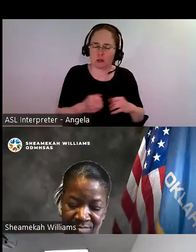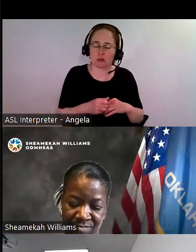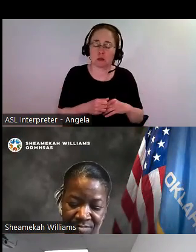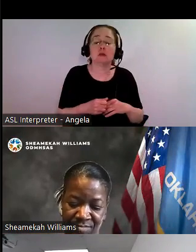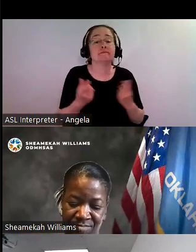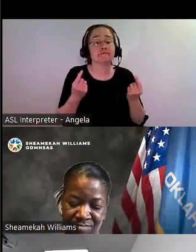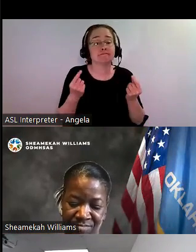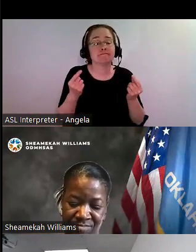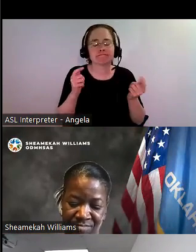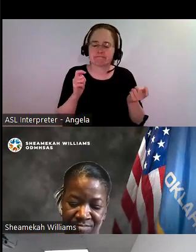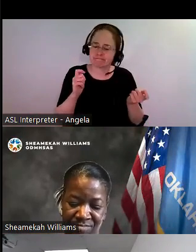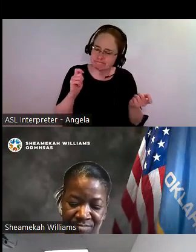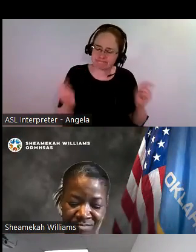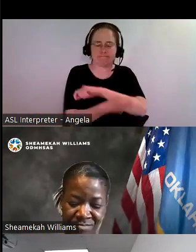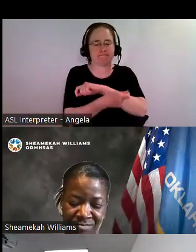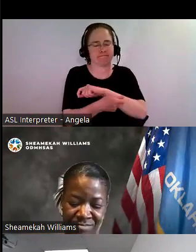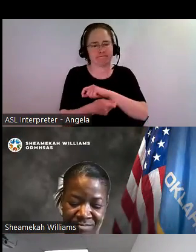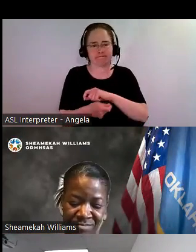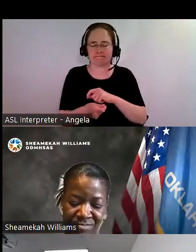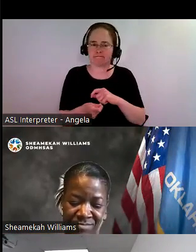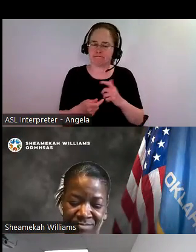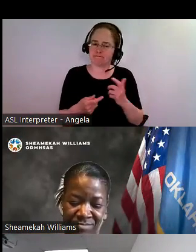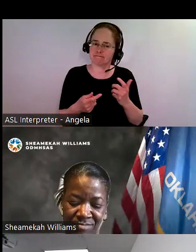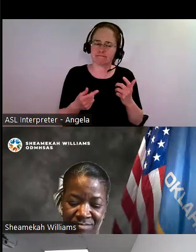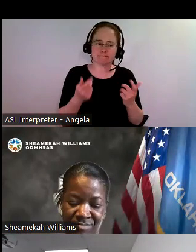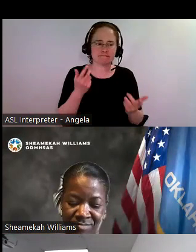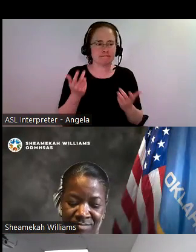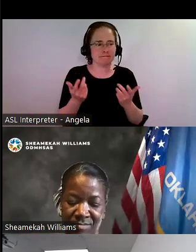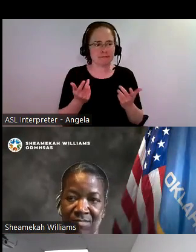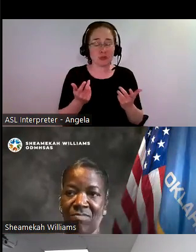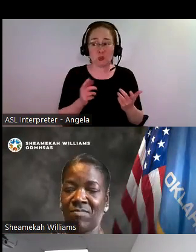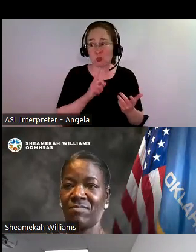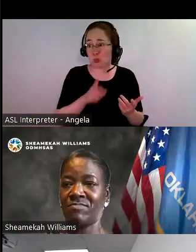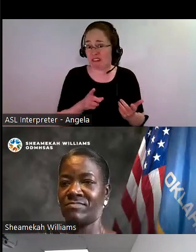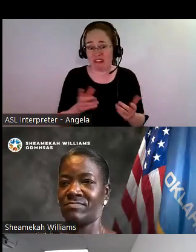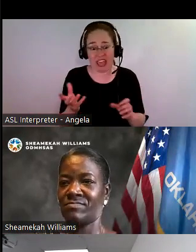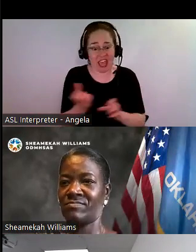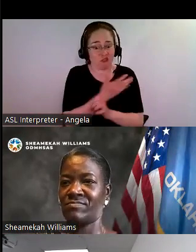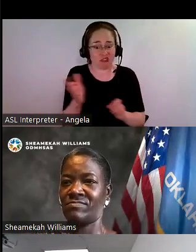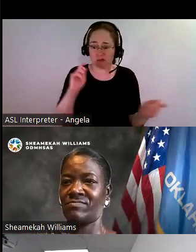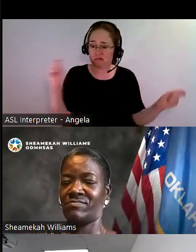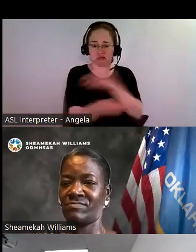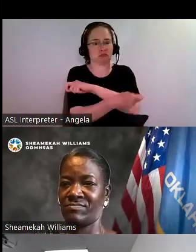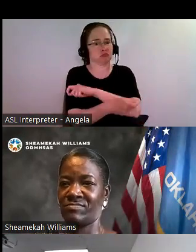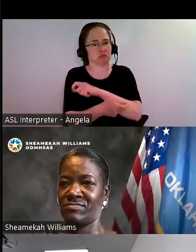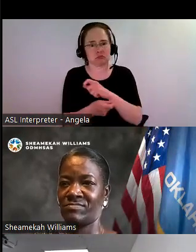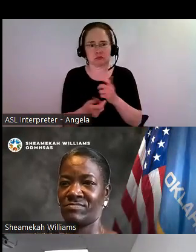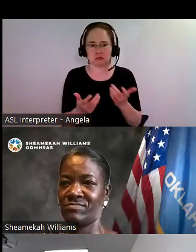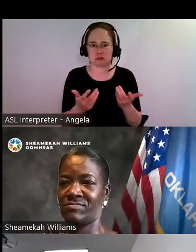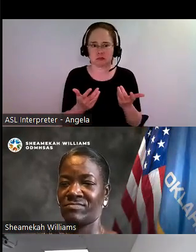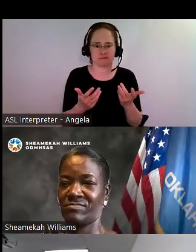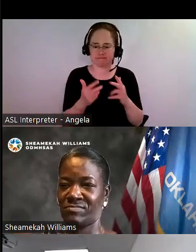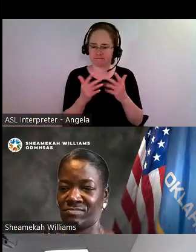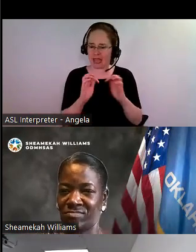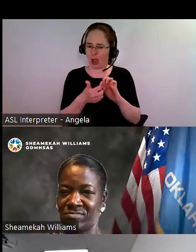some pretty bold steps by kind of completely rearranging how we look at a therapist.